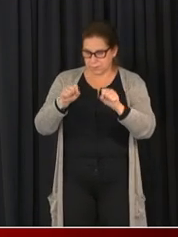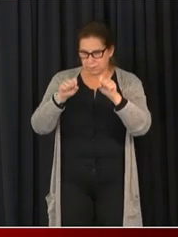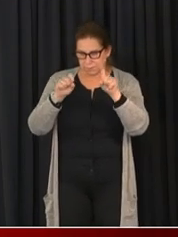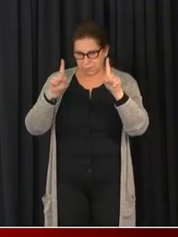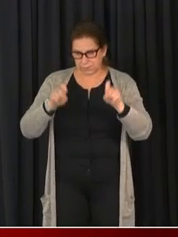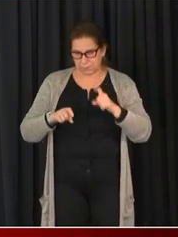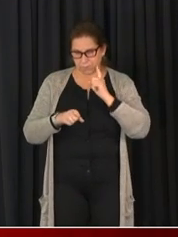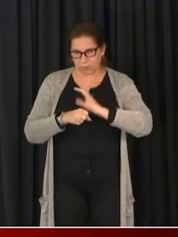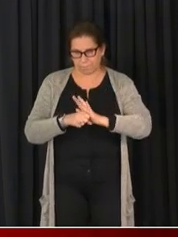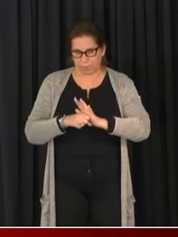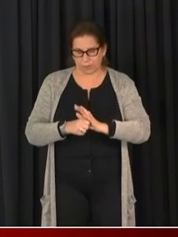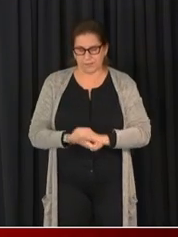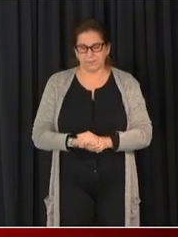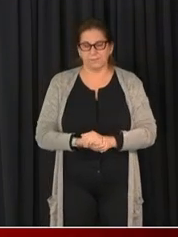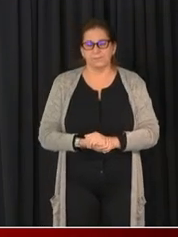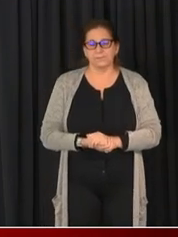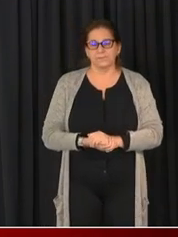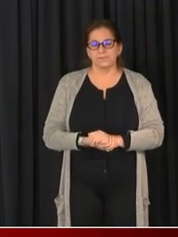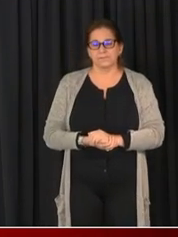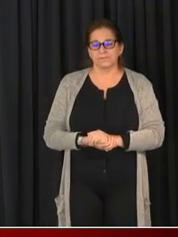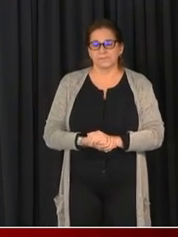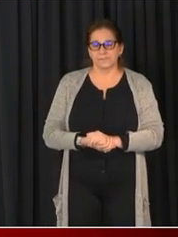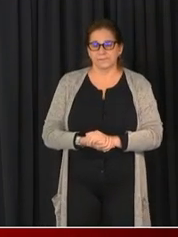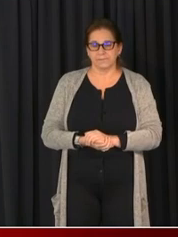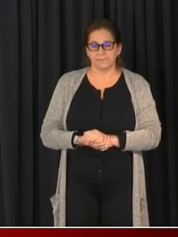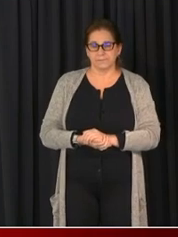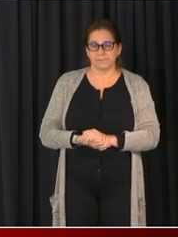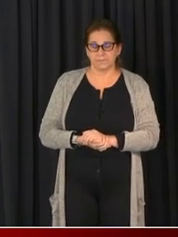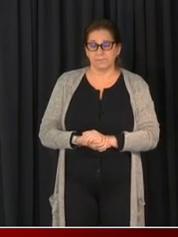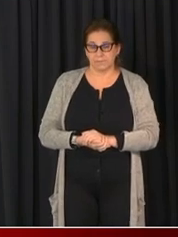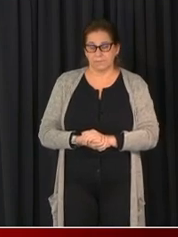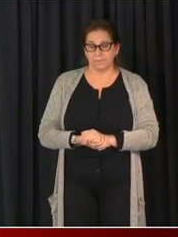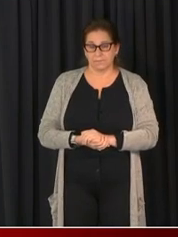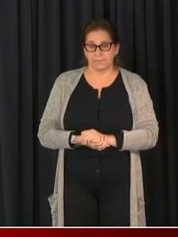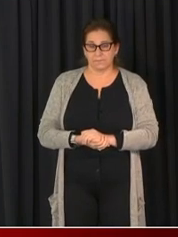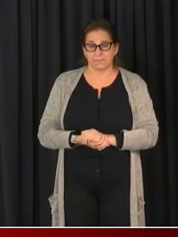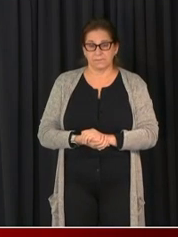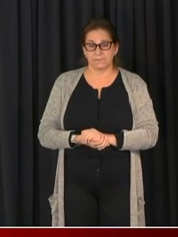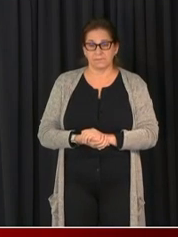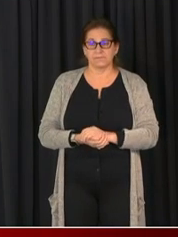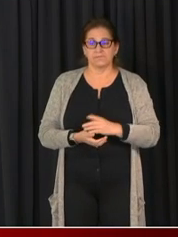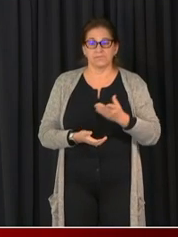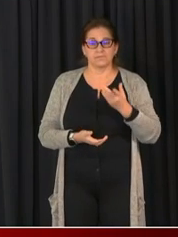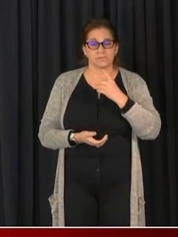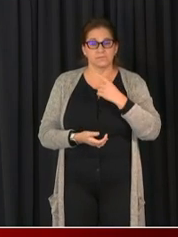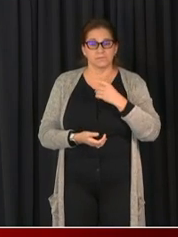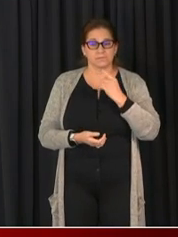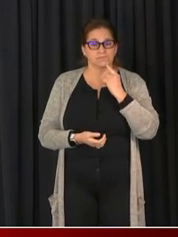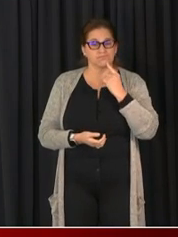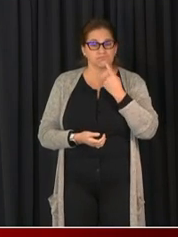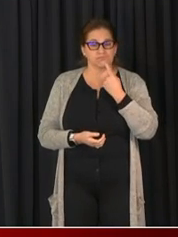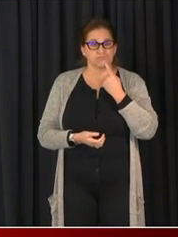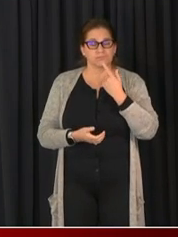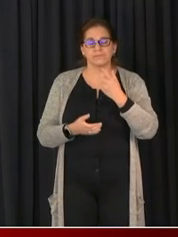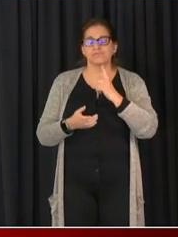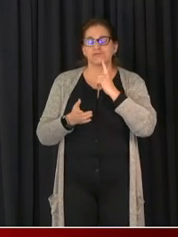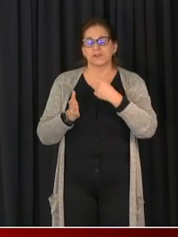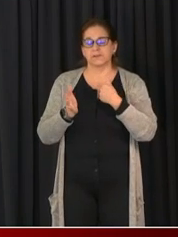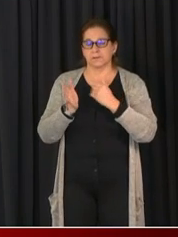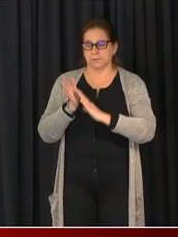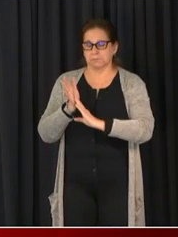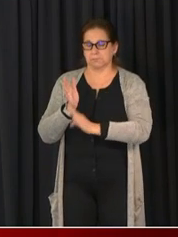like under previous guidance, there are some exceptions. Visitors from Maryland and Virginia